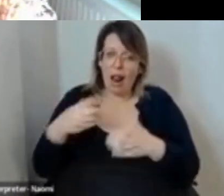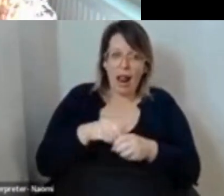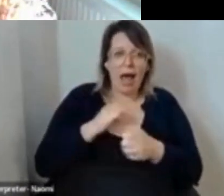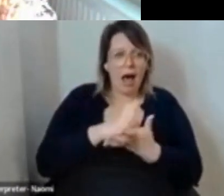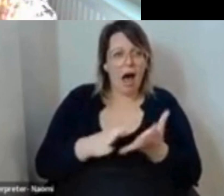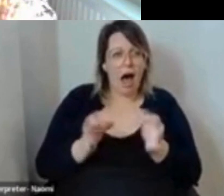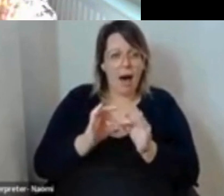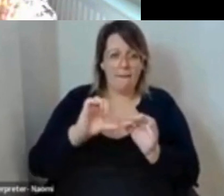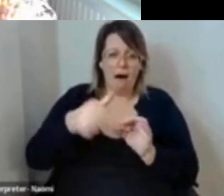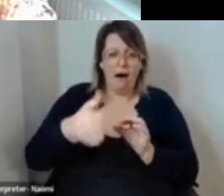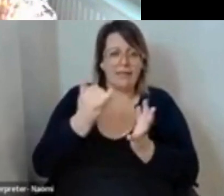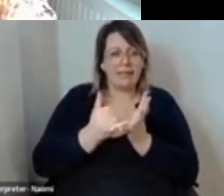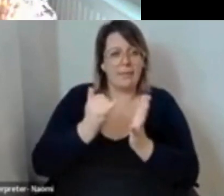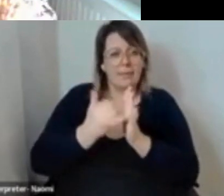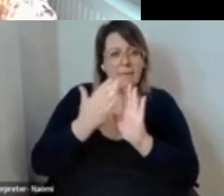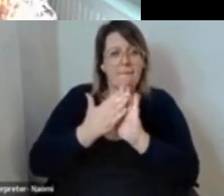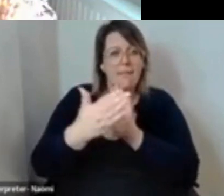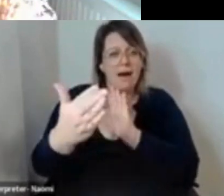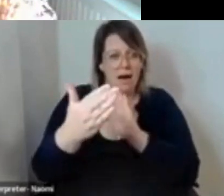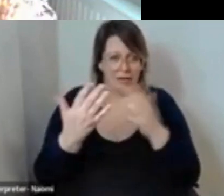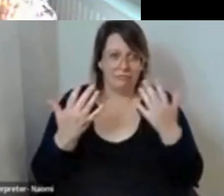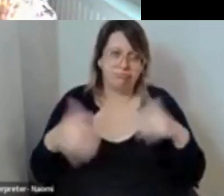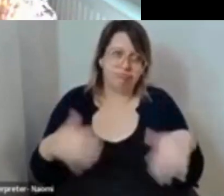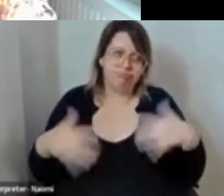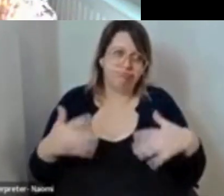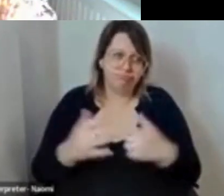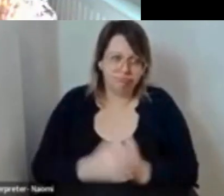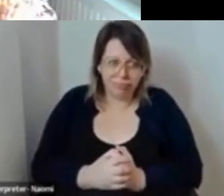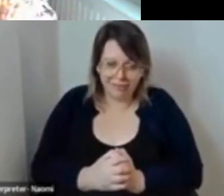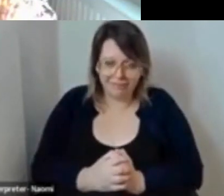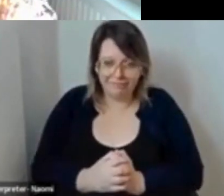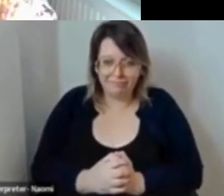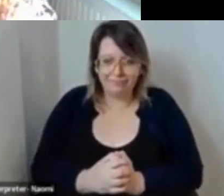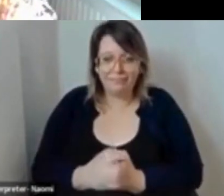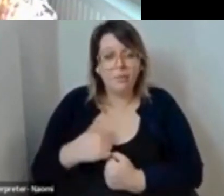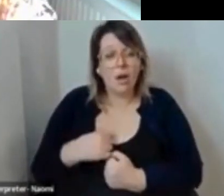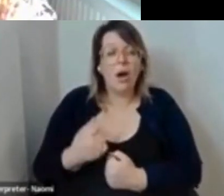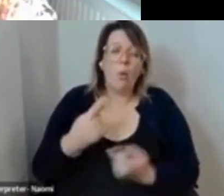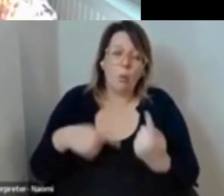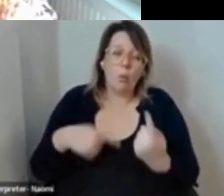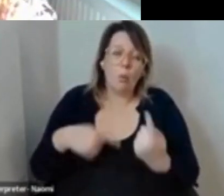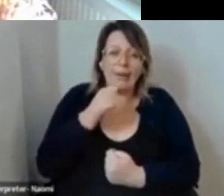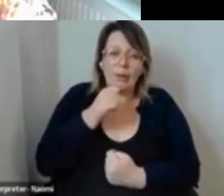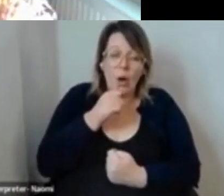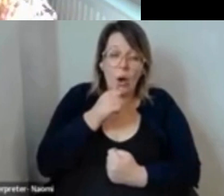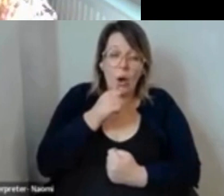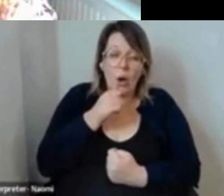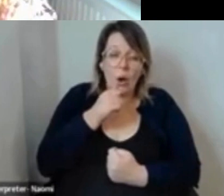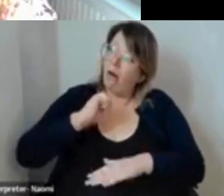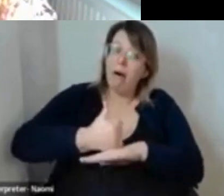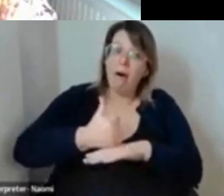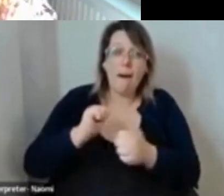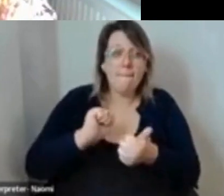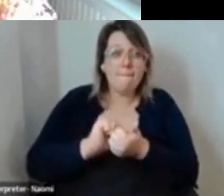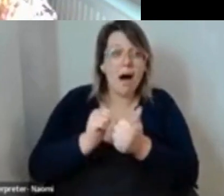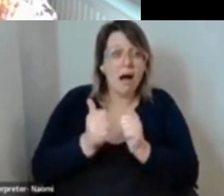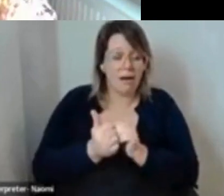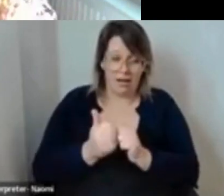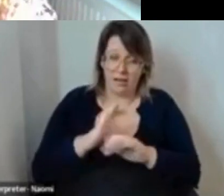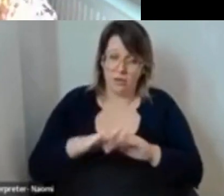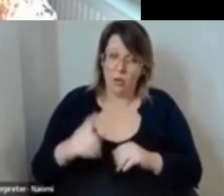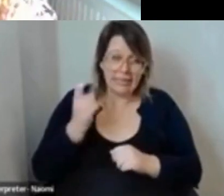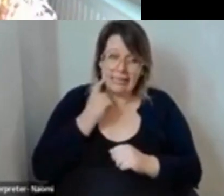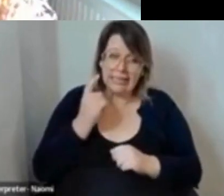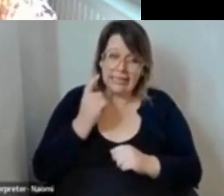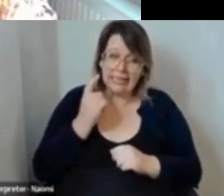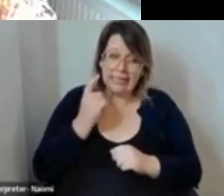September. We know that building and then sustaining partnerships takes time and commitment, and we really look